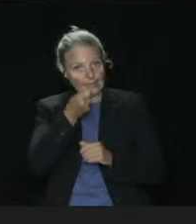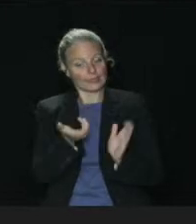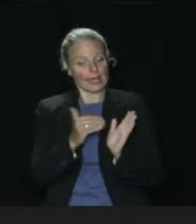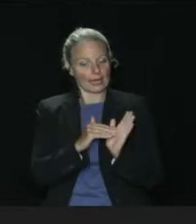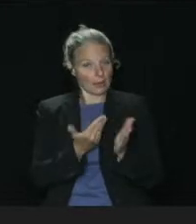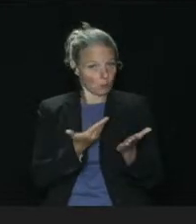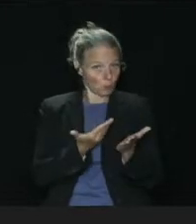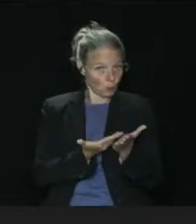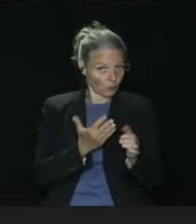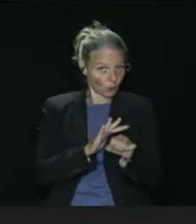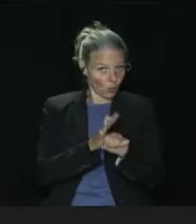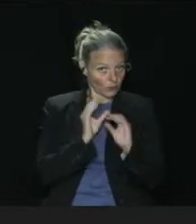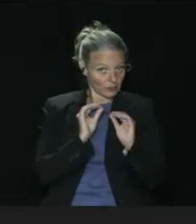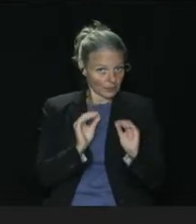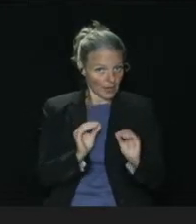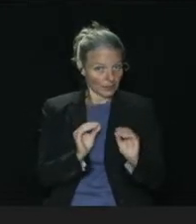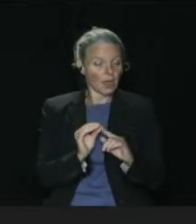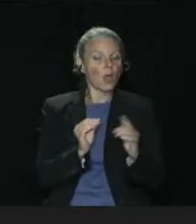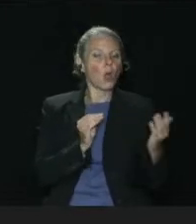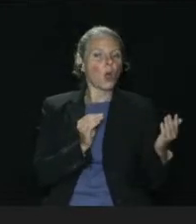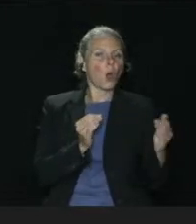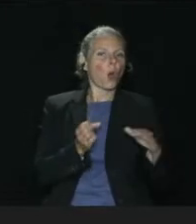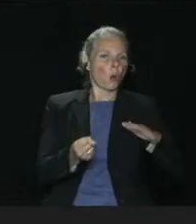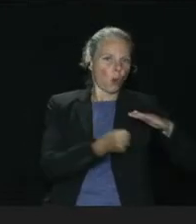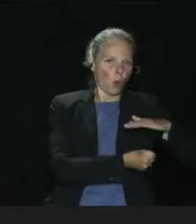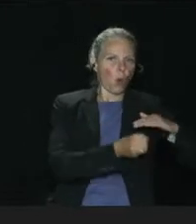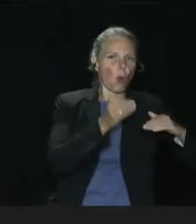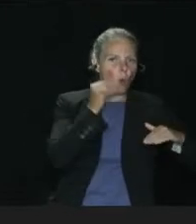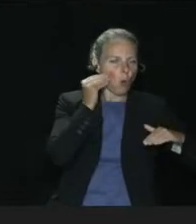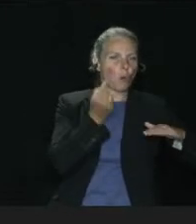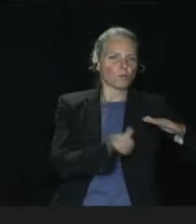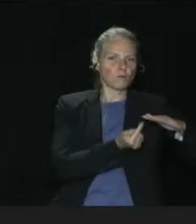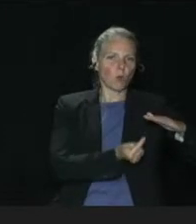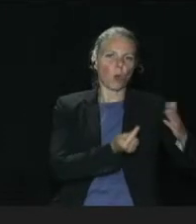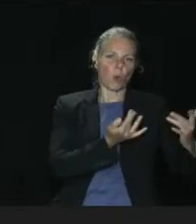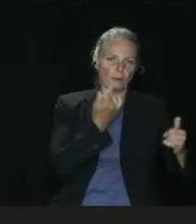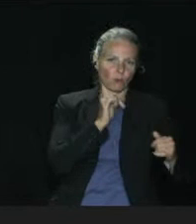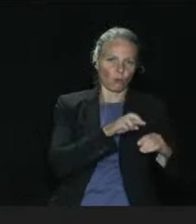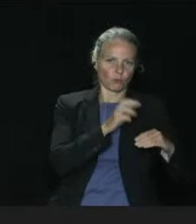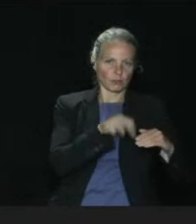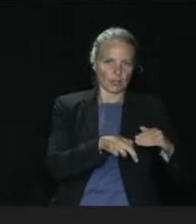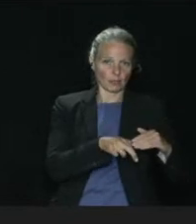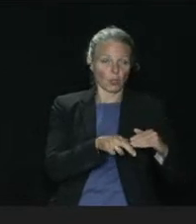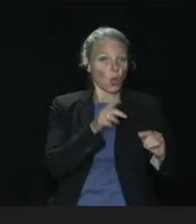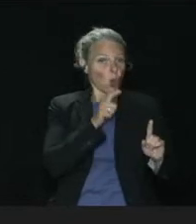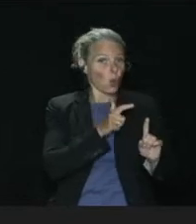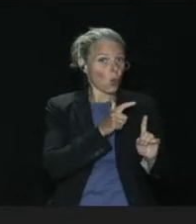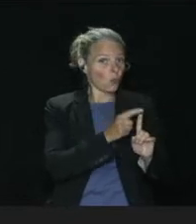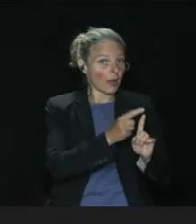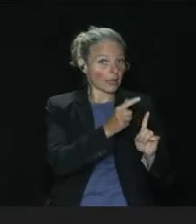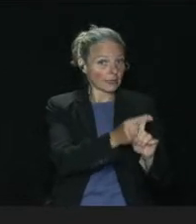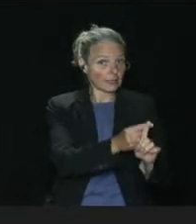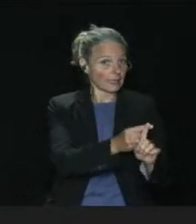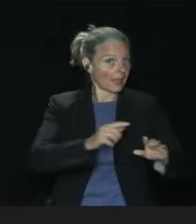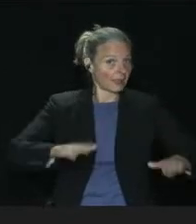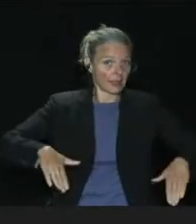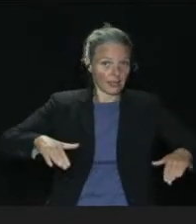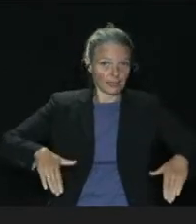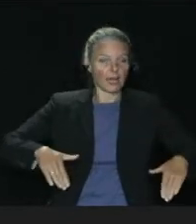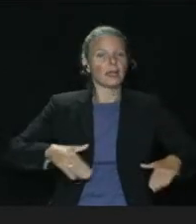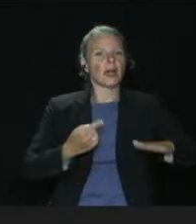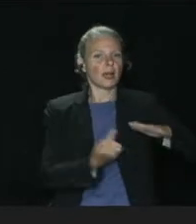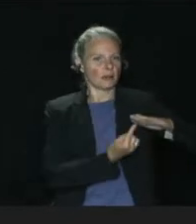the results. Now, anyone who is unvaccinated will have to stay in quarantine for longer and get the day